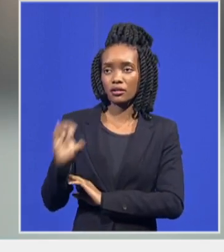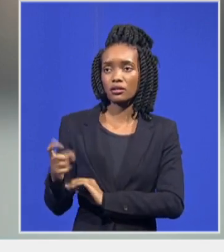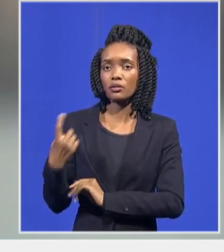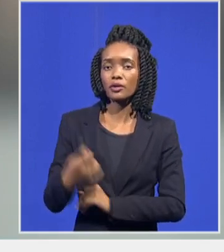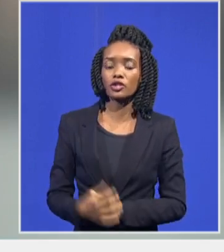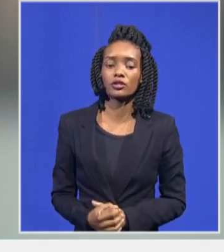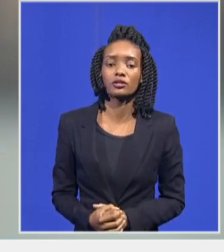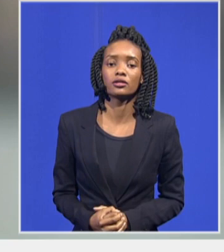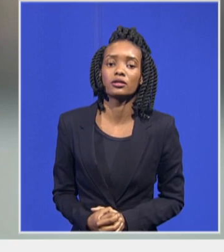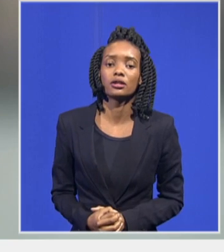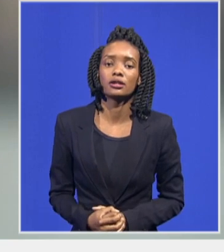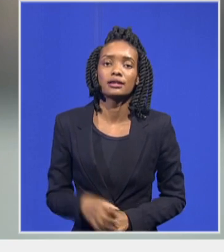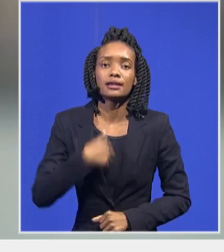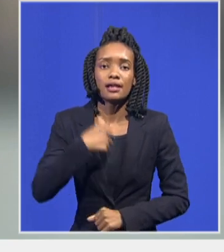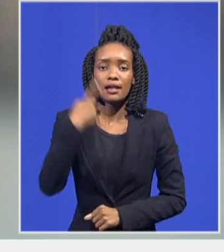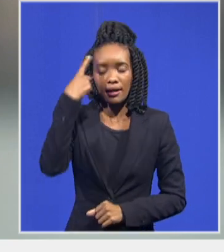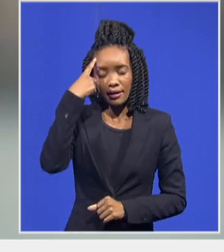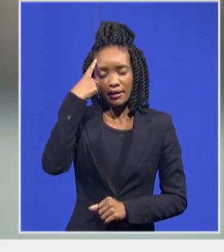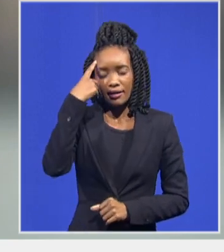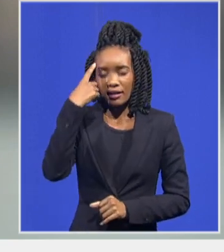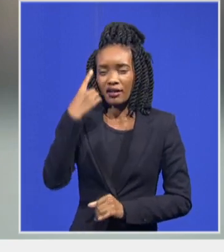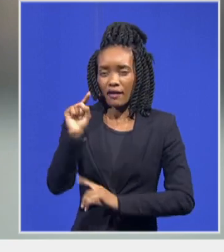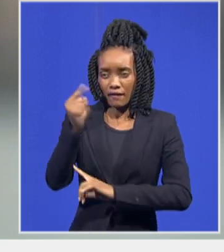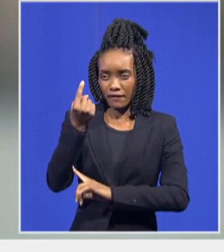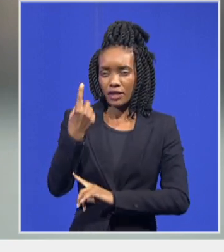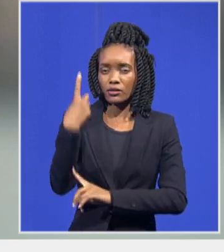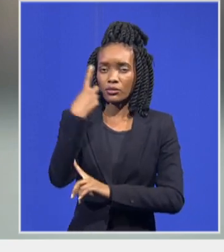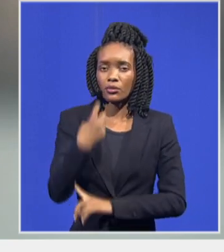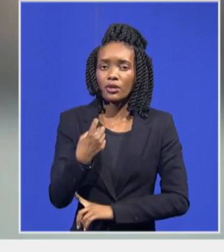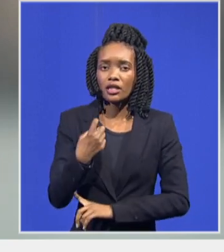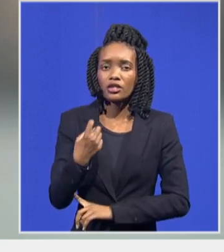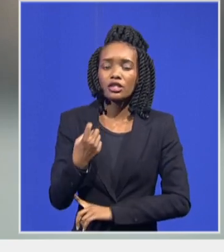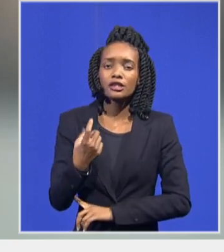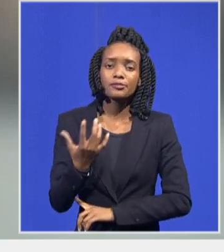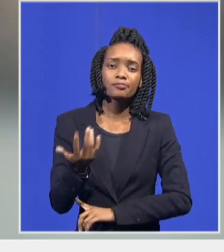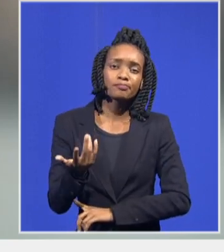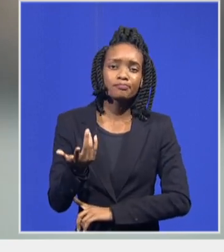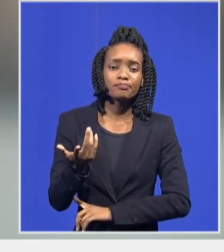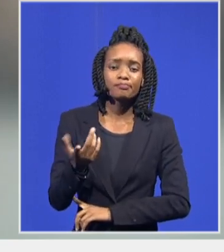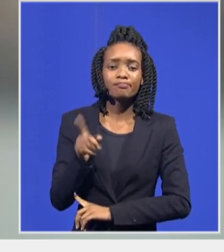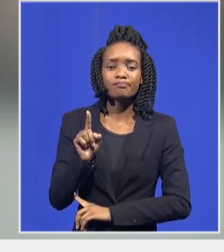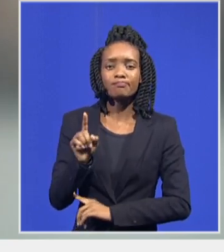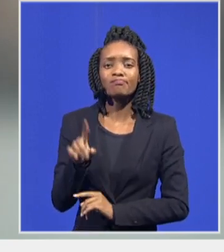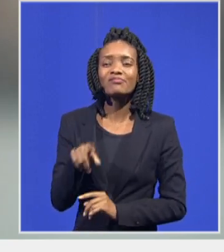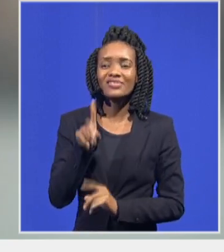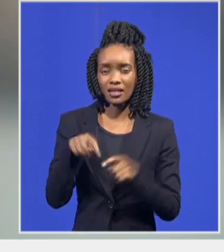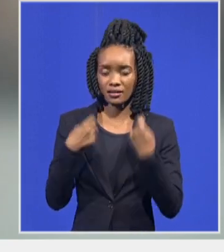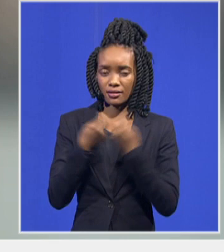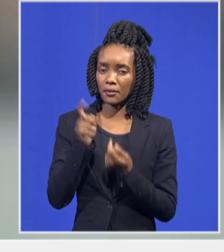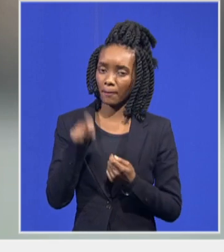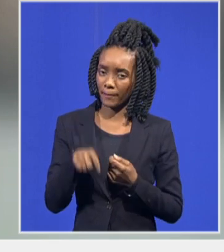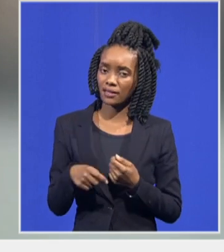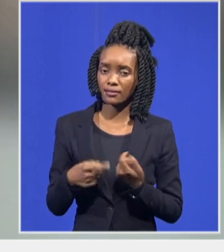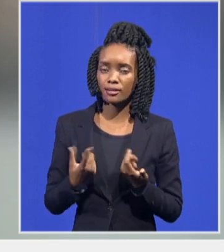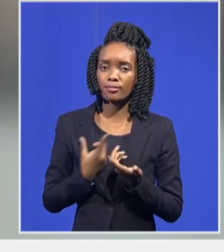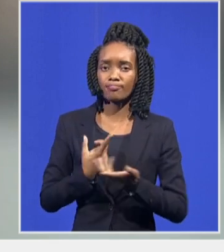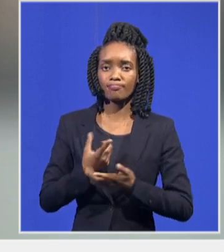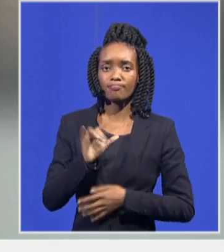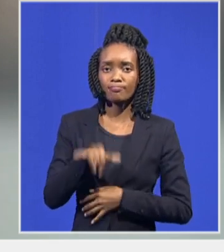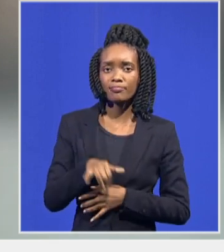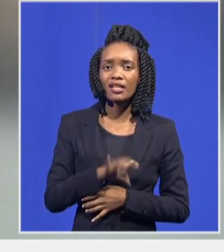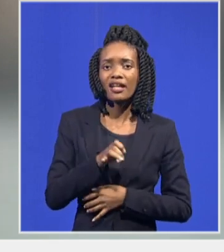so I think that first question is really for Rudy and the team to address. So what's the status of the JET